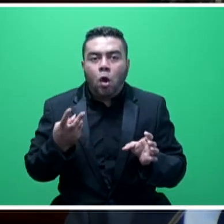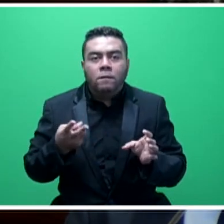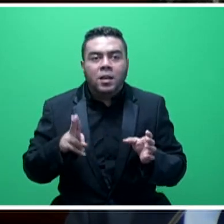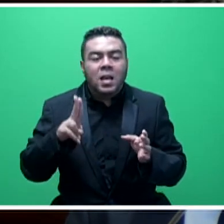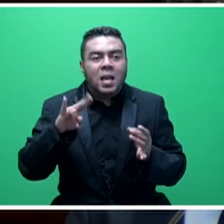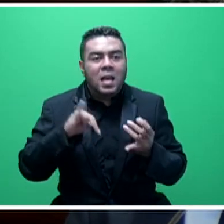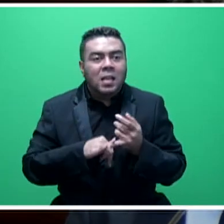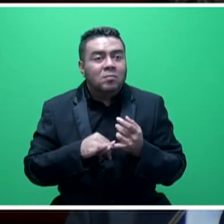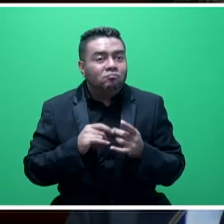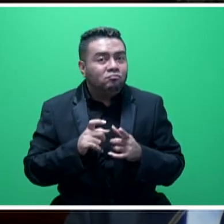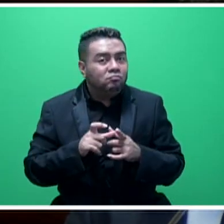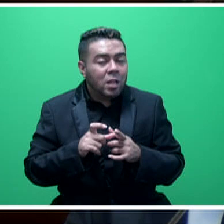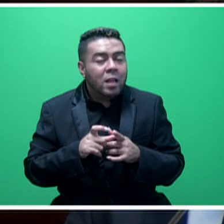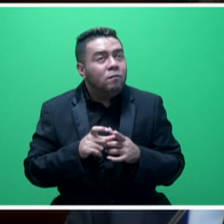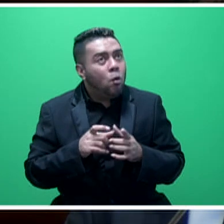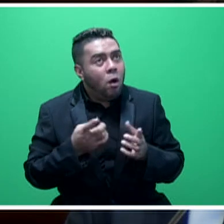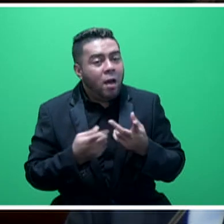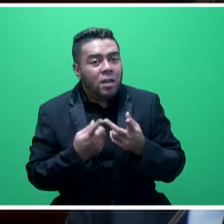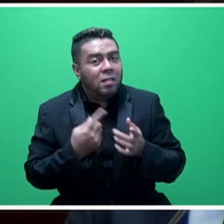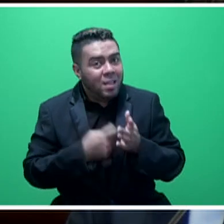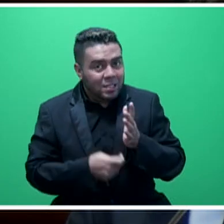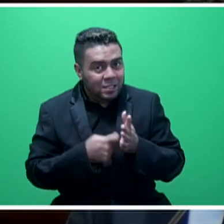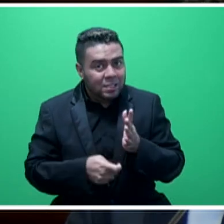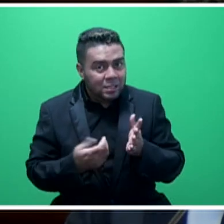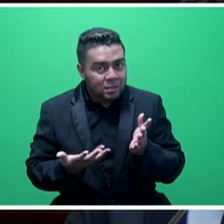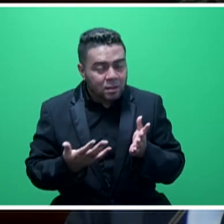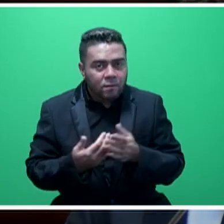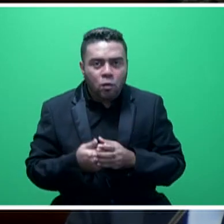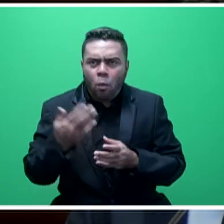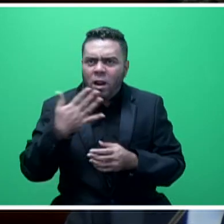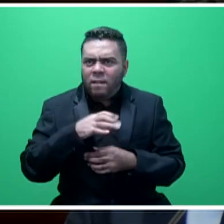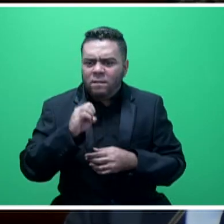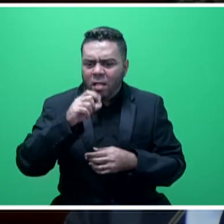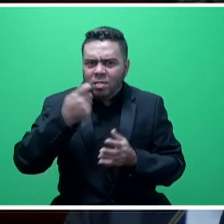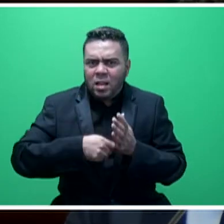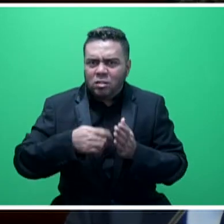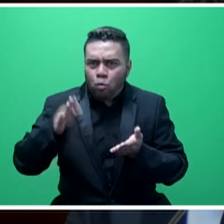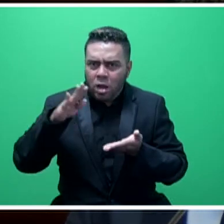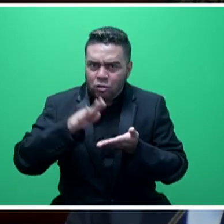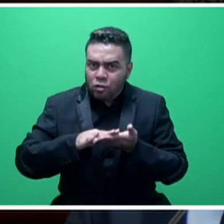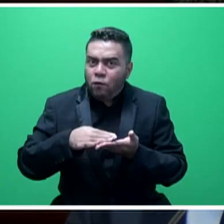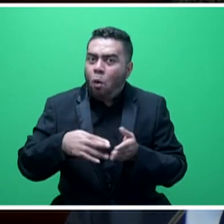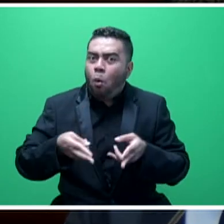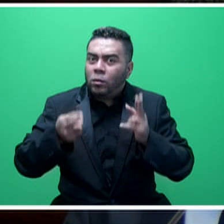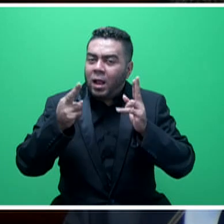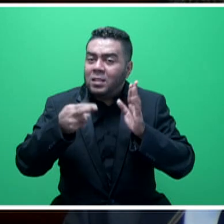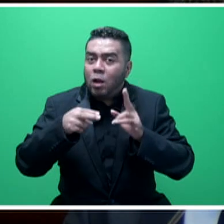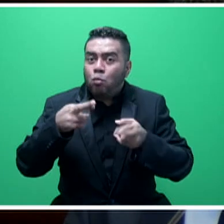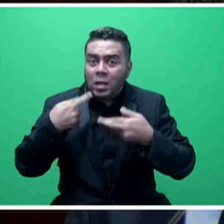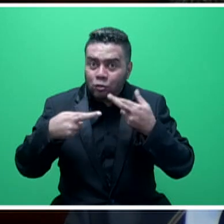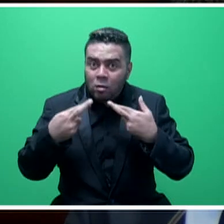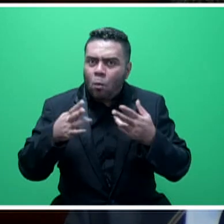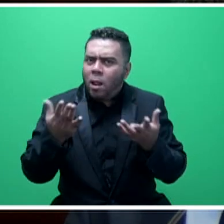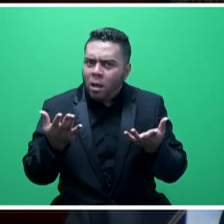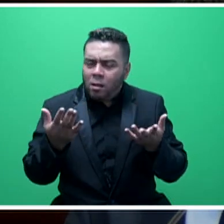and cuts in ECAL duties and departure taxes, the 150% tax deduction for hotels and restaurants engaging in local